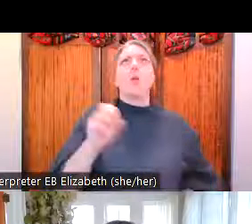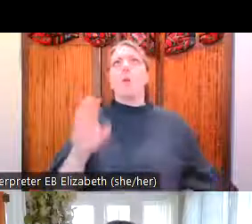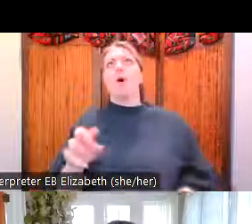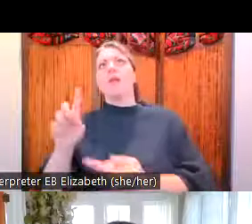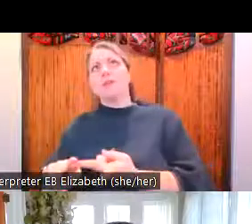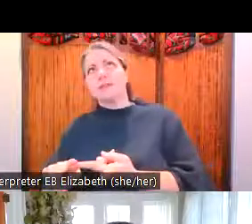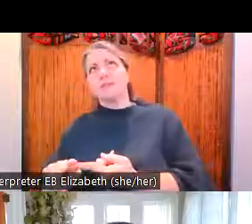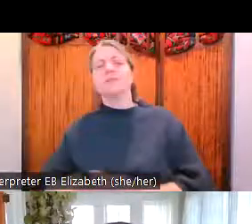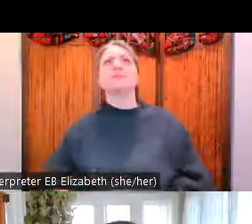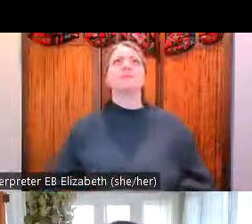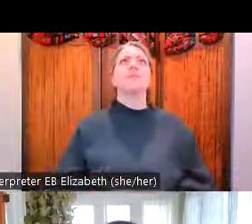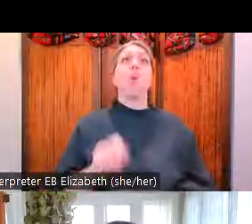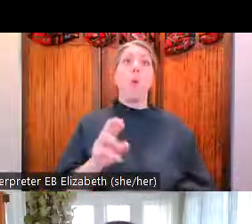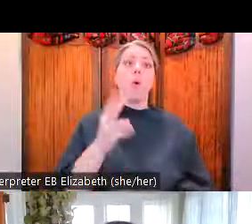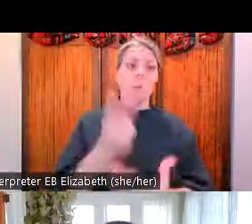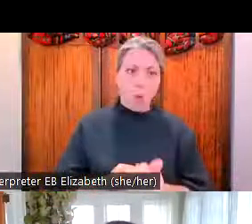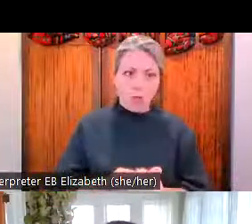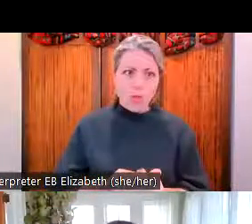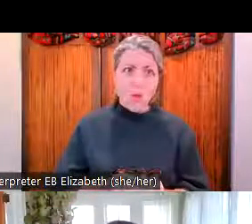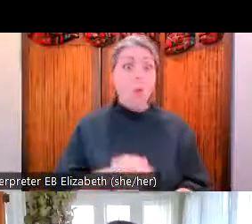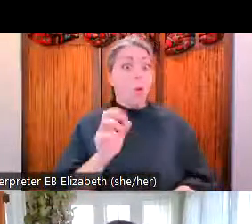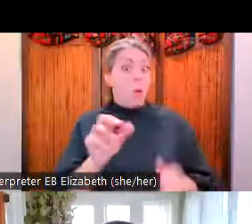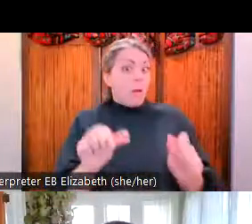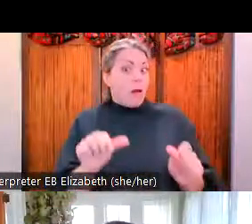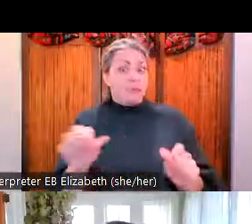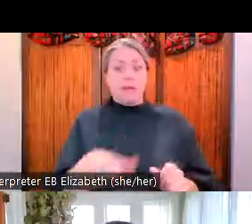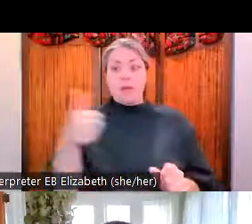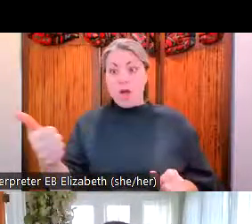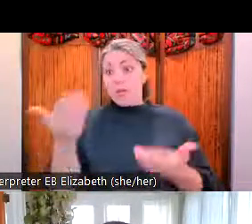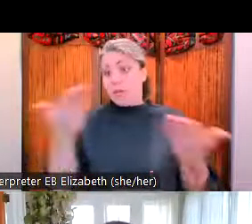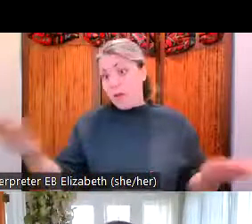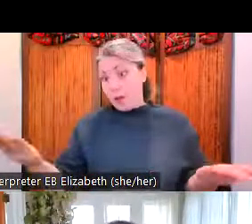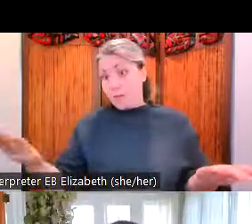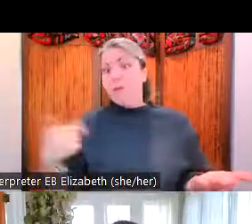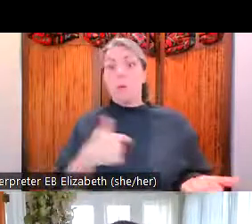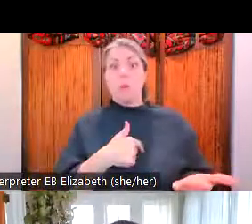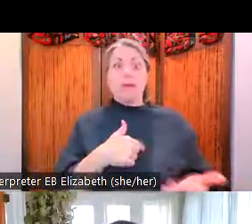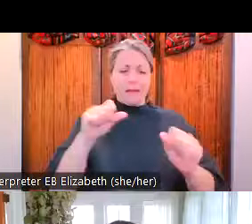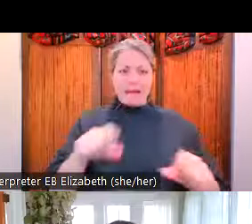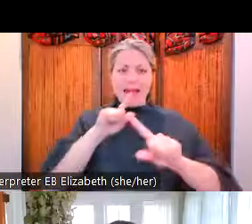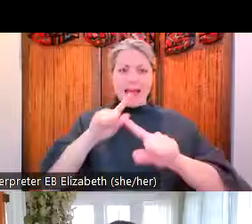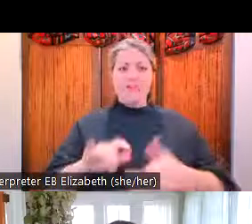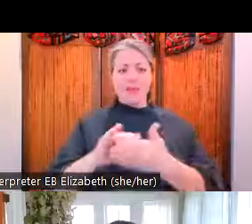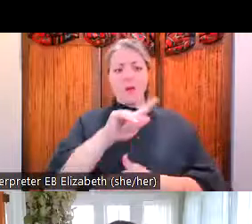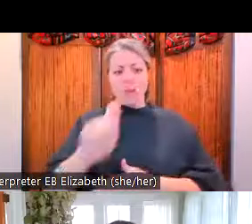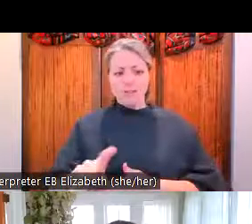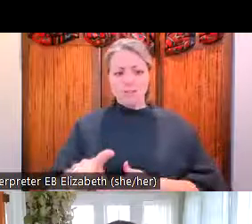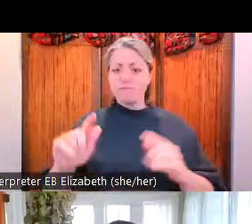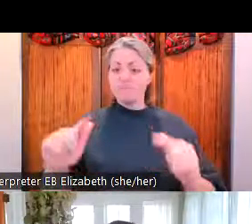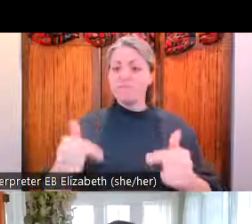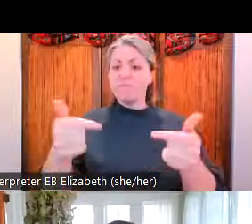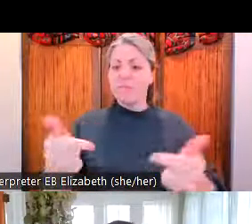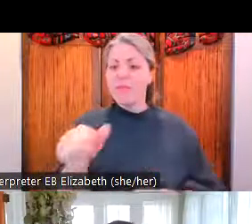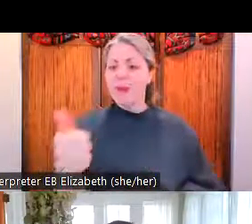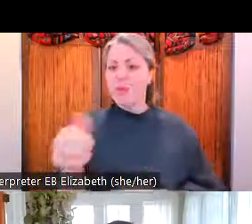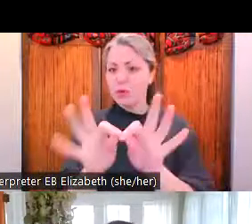both, or is it something else too kind of condition. What I want to emphasize is that things can